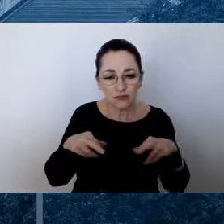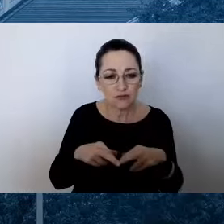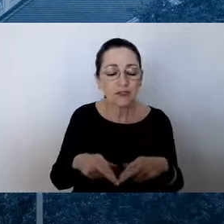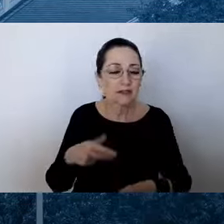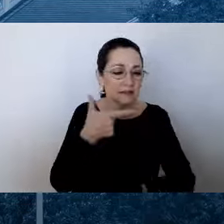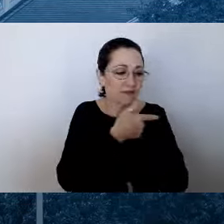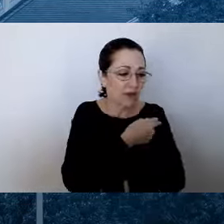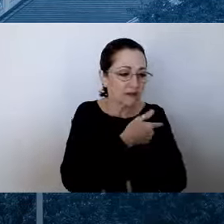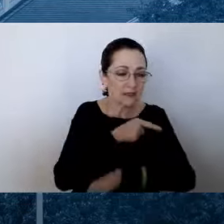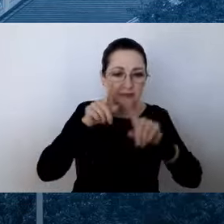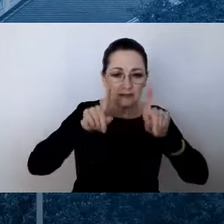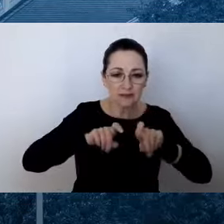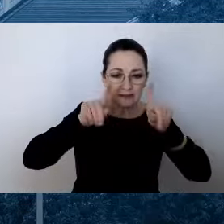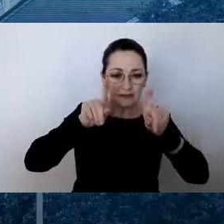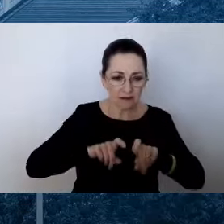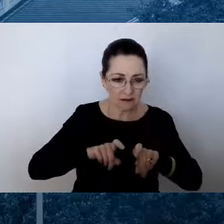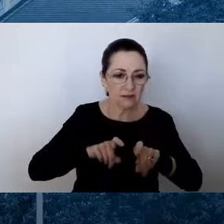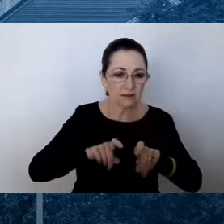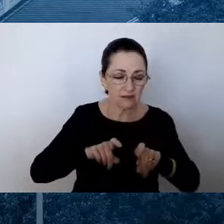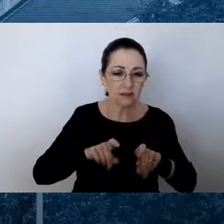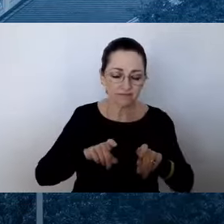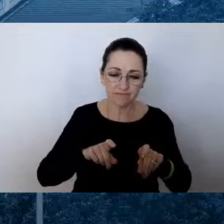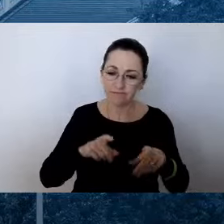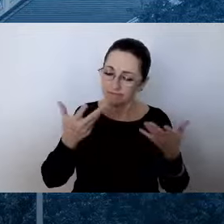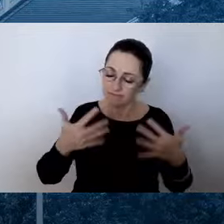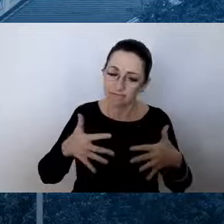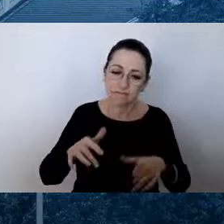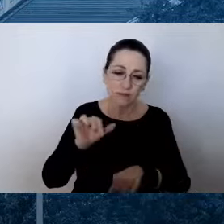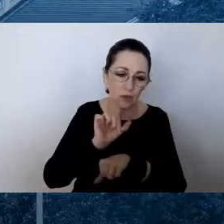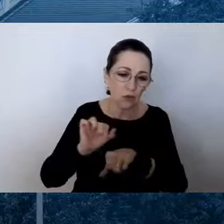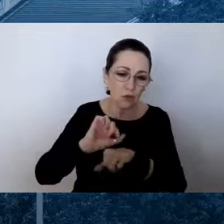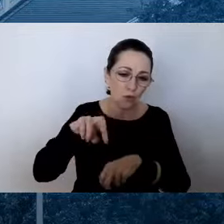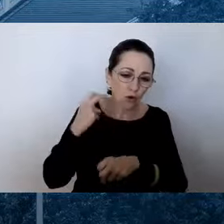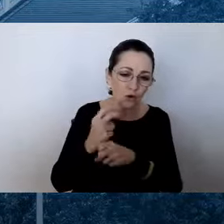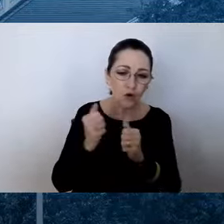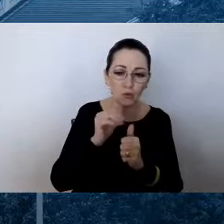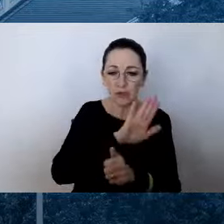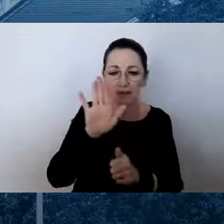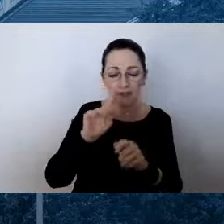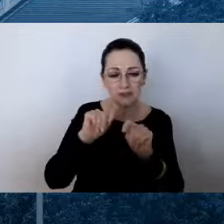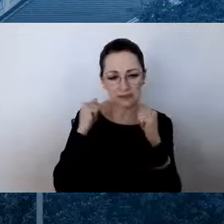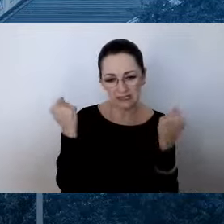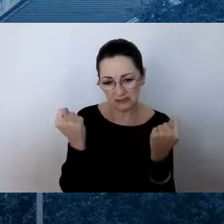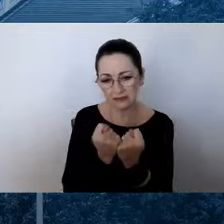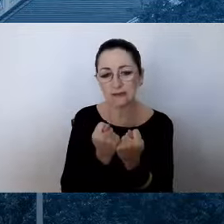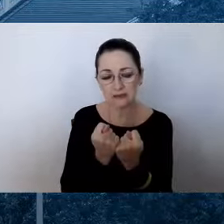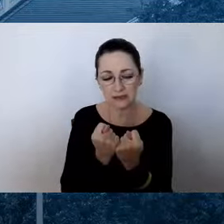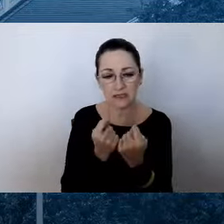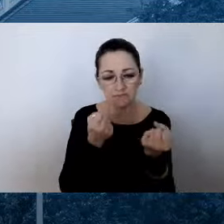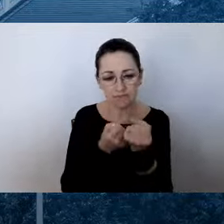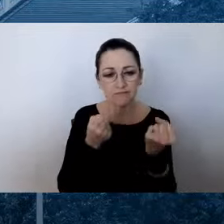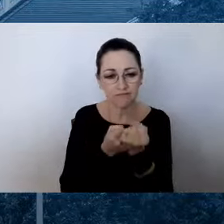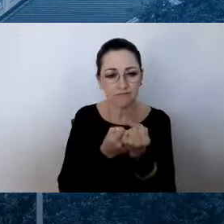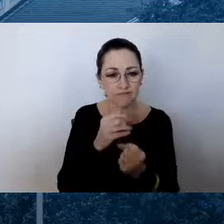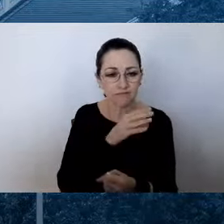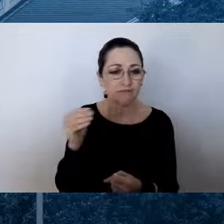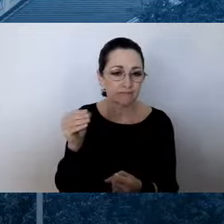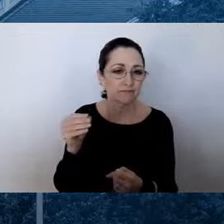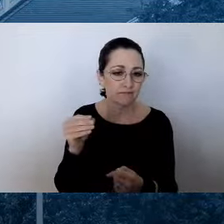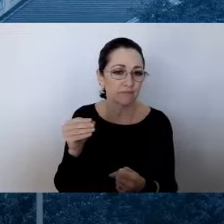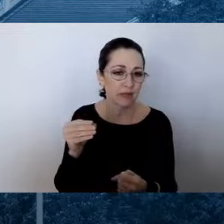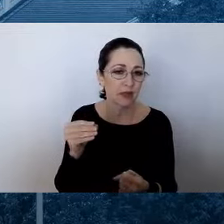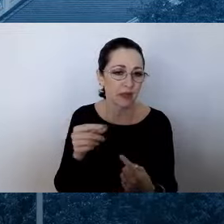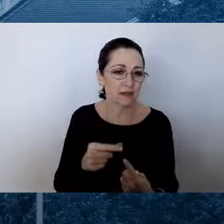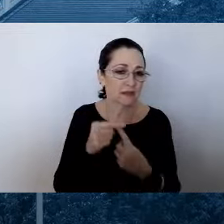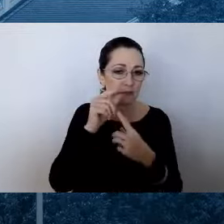testing, and the like, again, with a great team of folks backing them up. And in particular, special